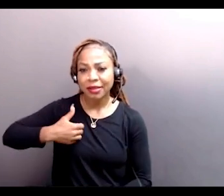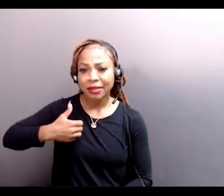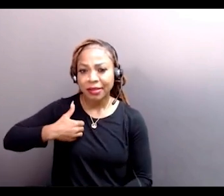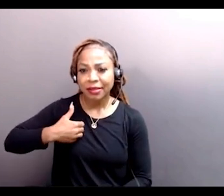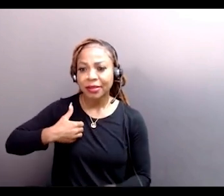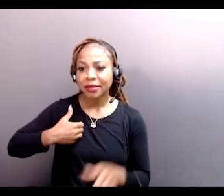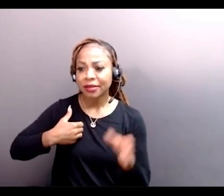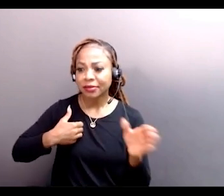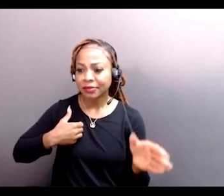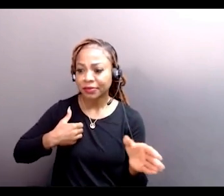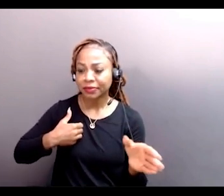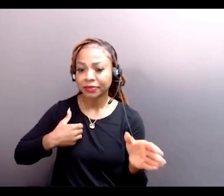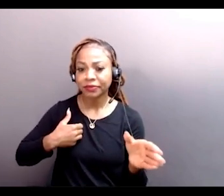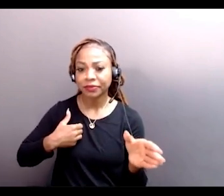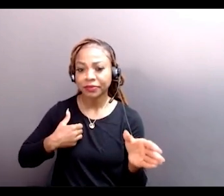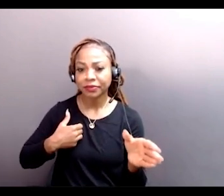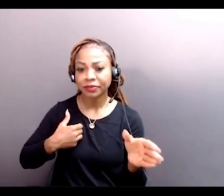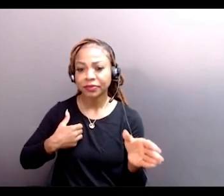Canada